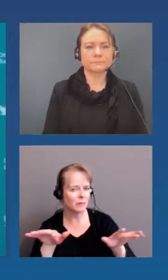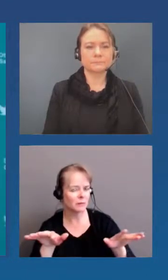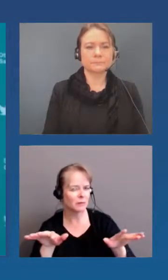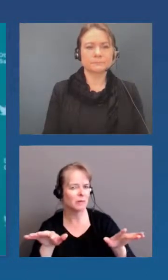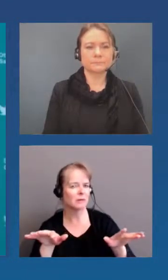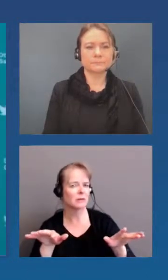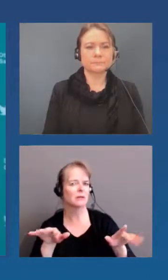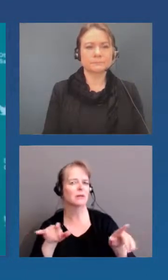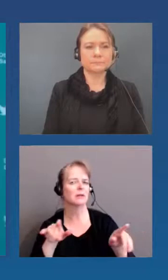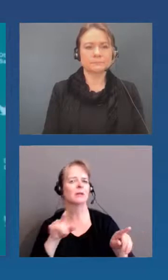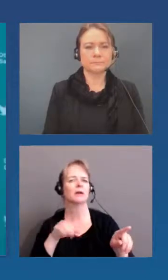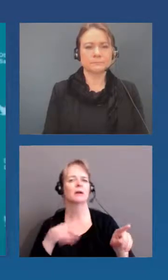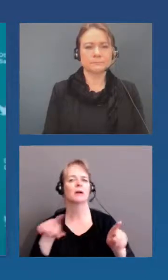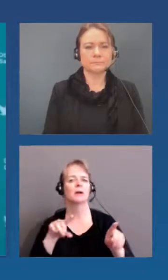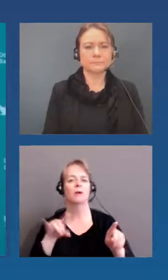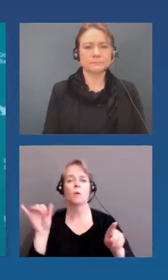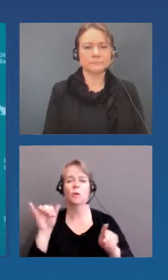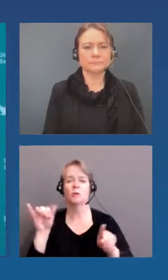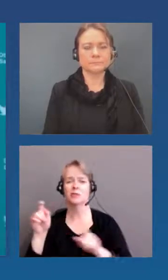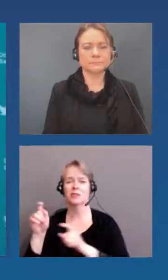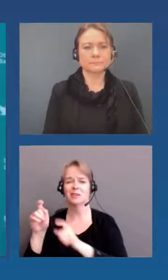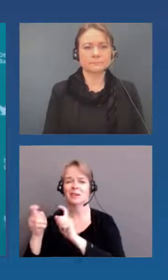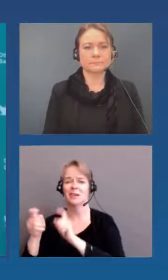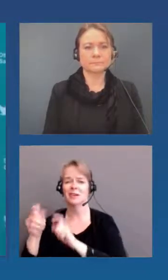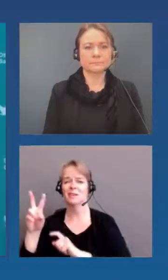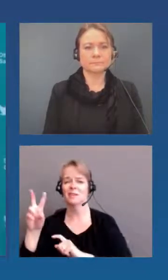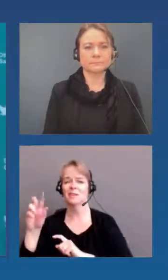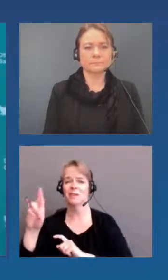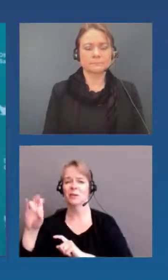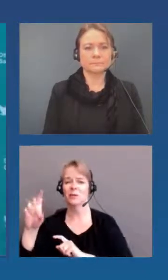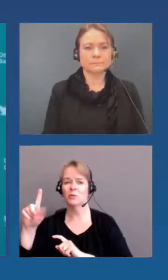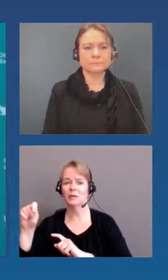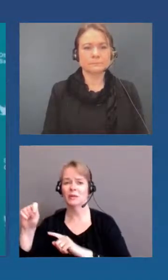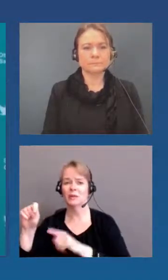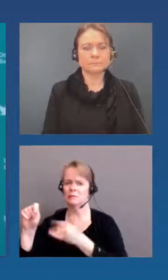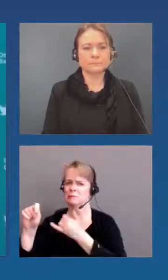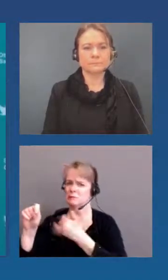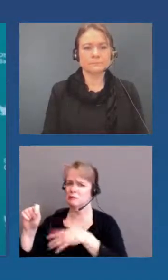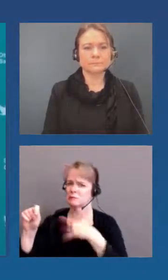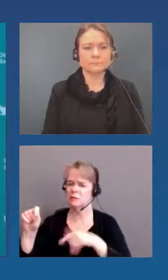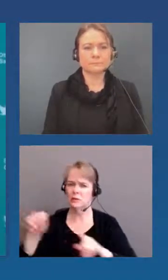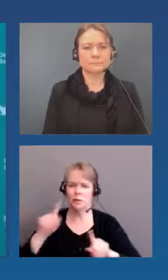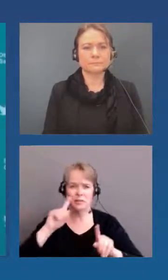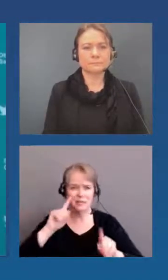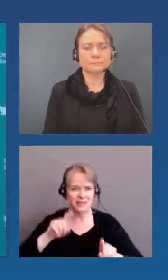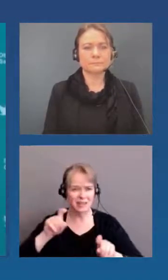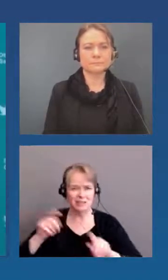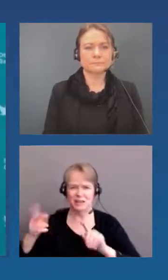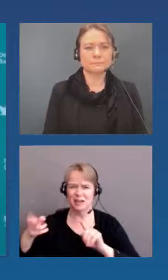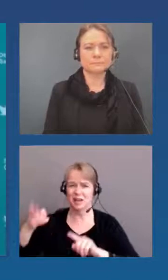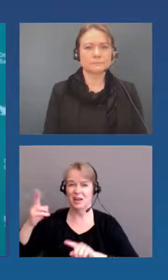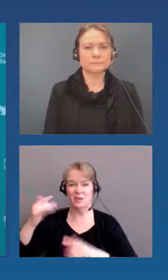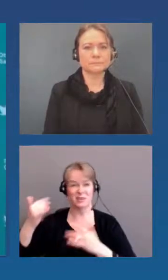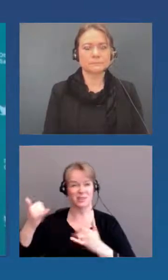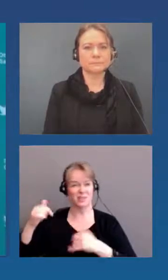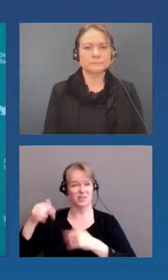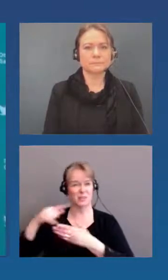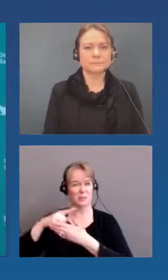variants of concern rising, we have higher numbers of variants on the screening test this week, up to